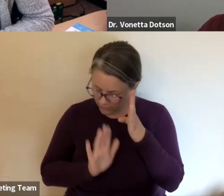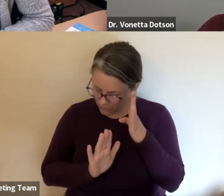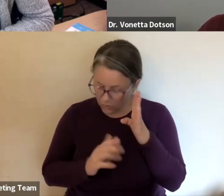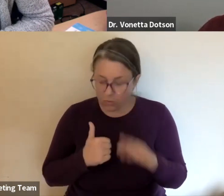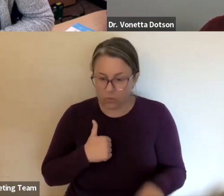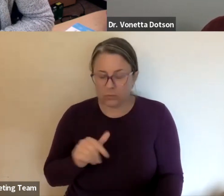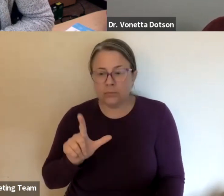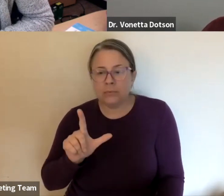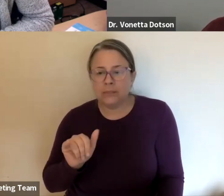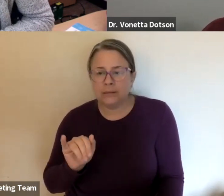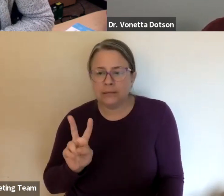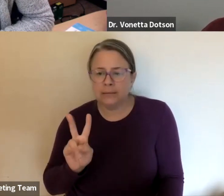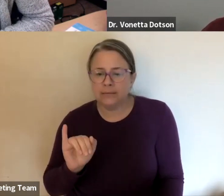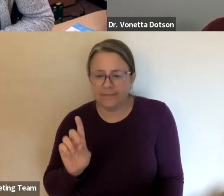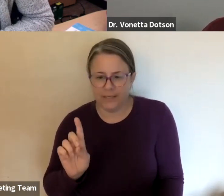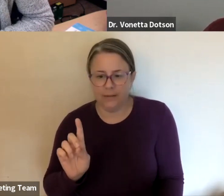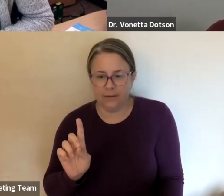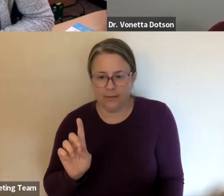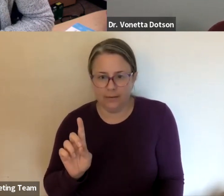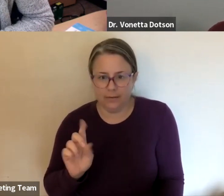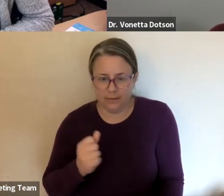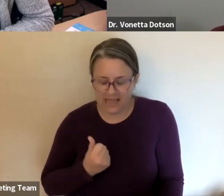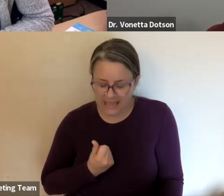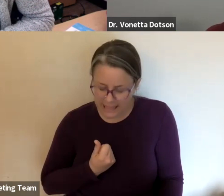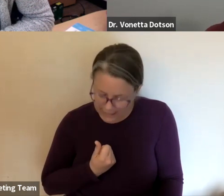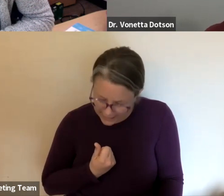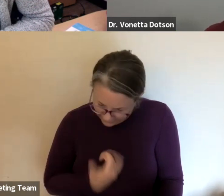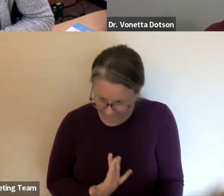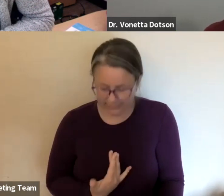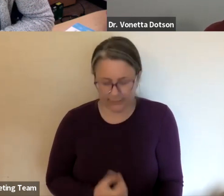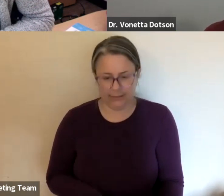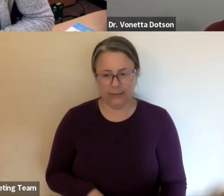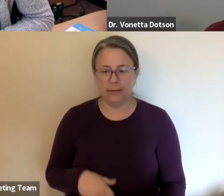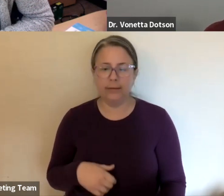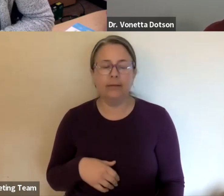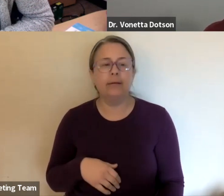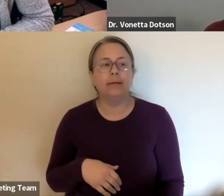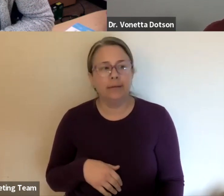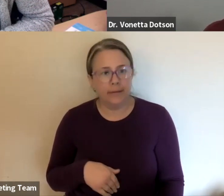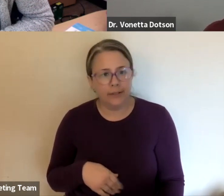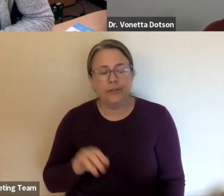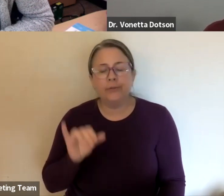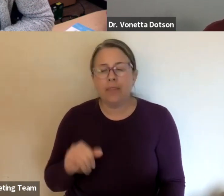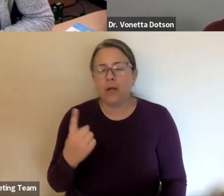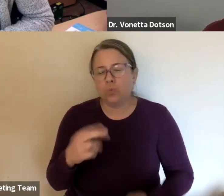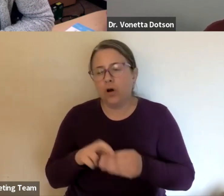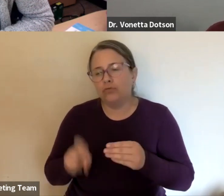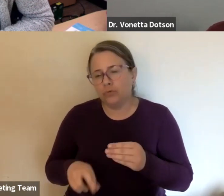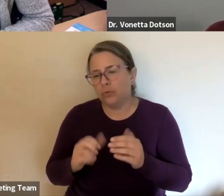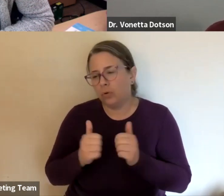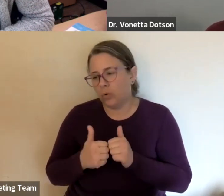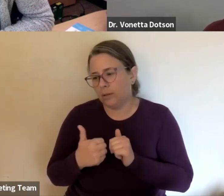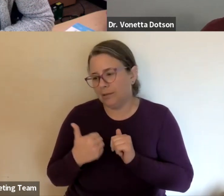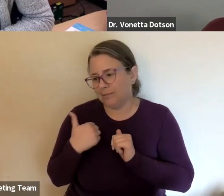feel protective of the status quo. And so my thought was, well, people weren't complaining when studies were only